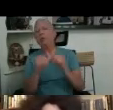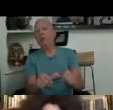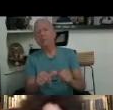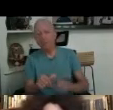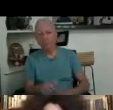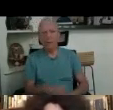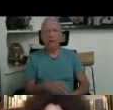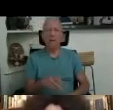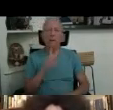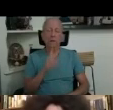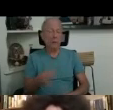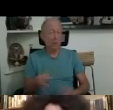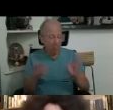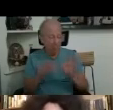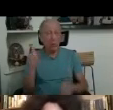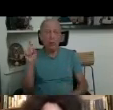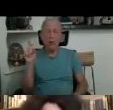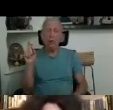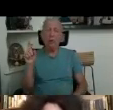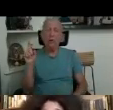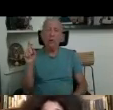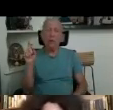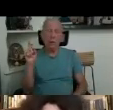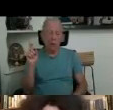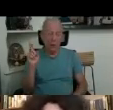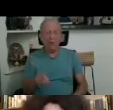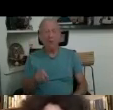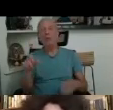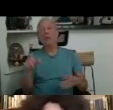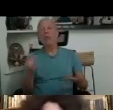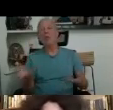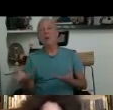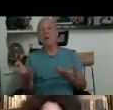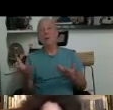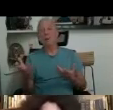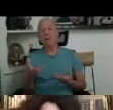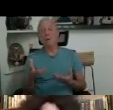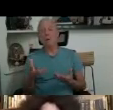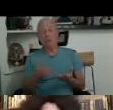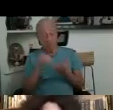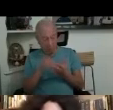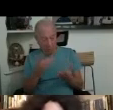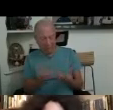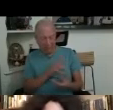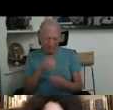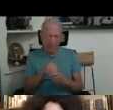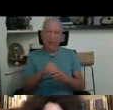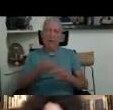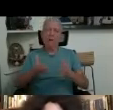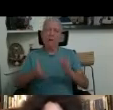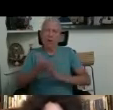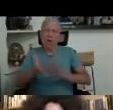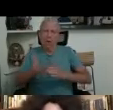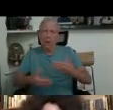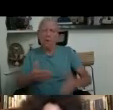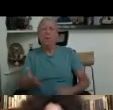But you got to practice the govern into governance. And good cooperative